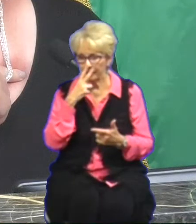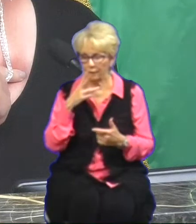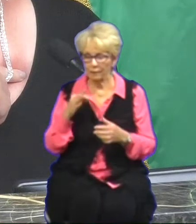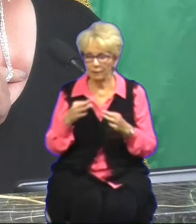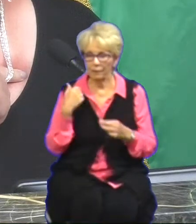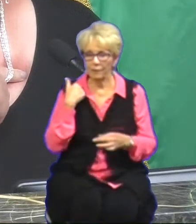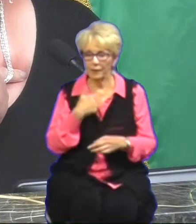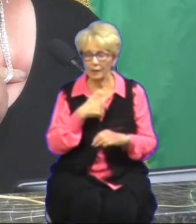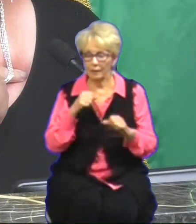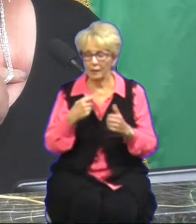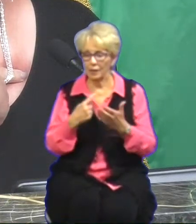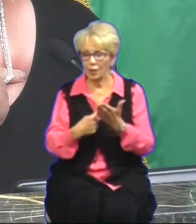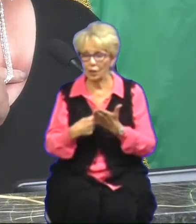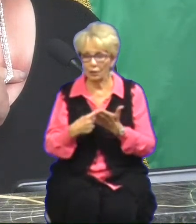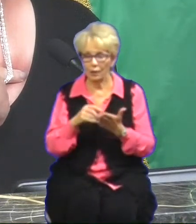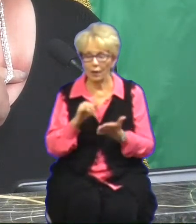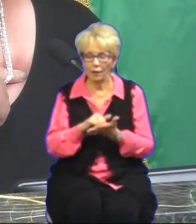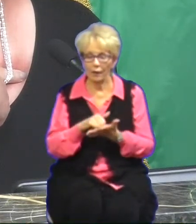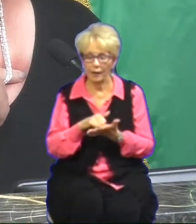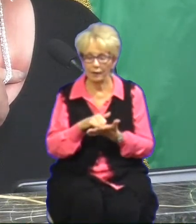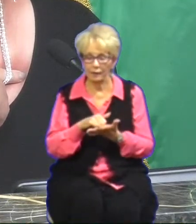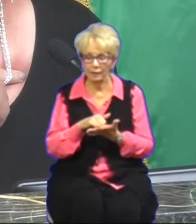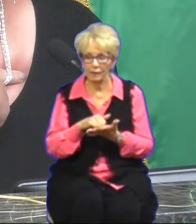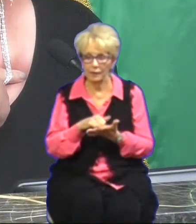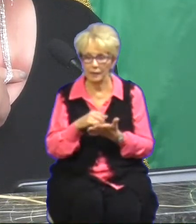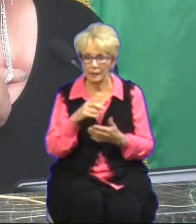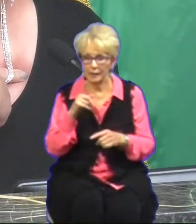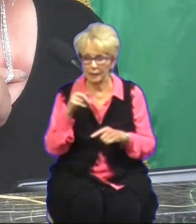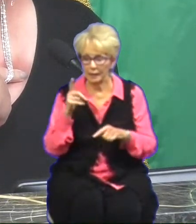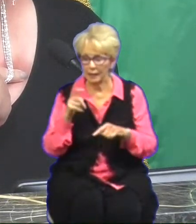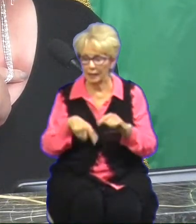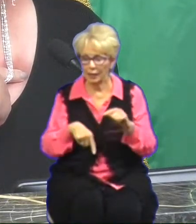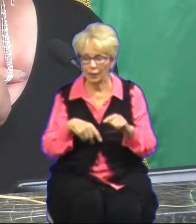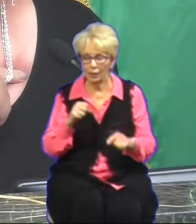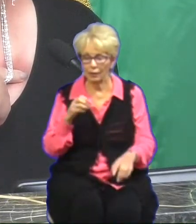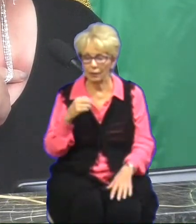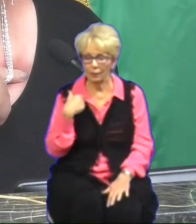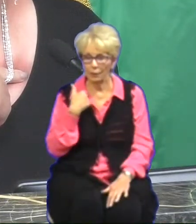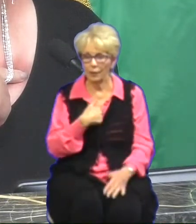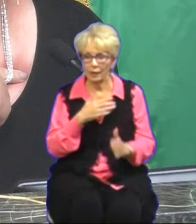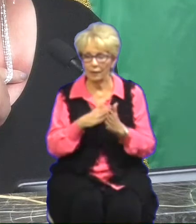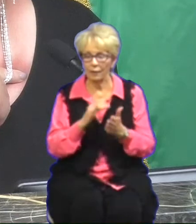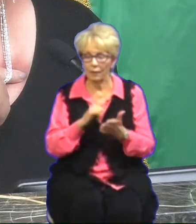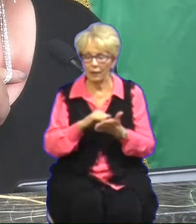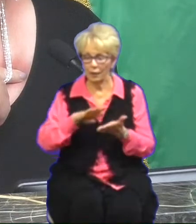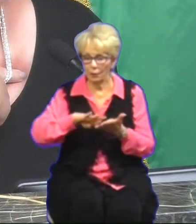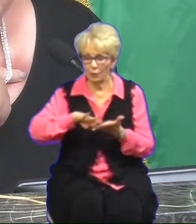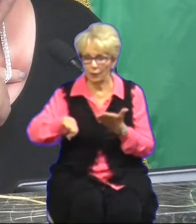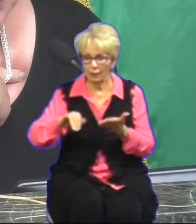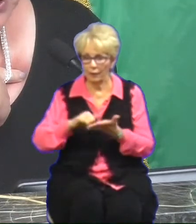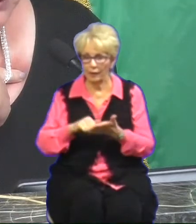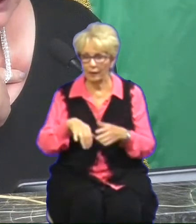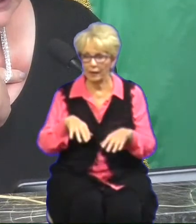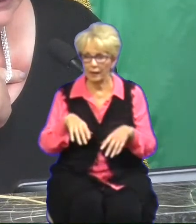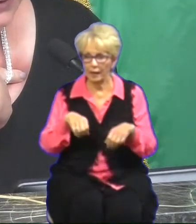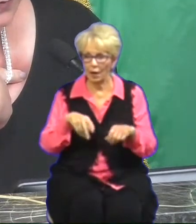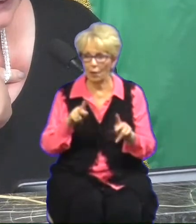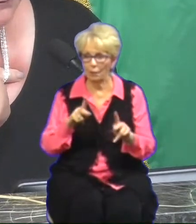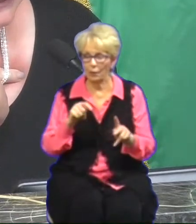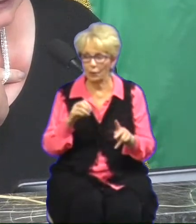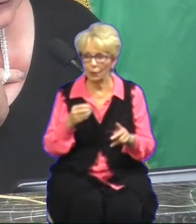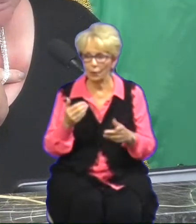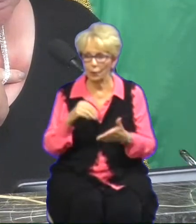bidder to see if we could negotiate that, and we could not. So we ask that you reject those and give us an opportunity